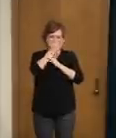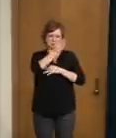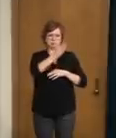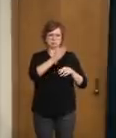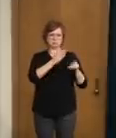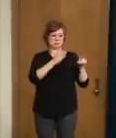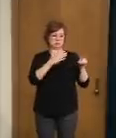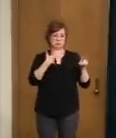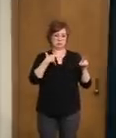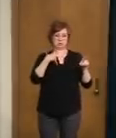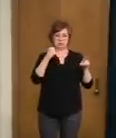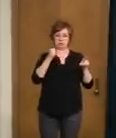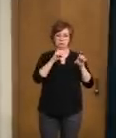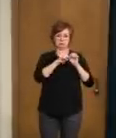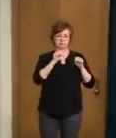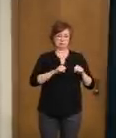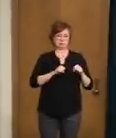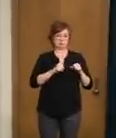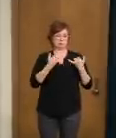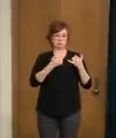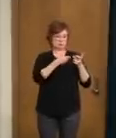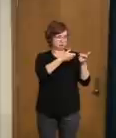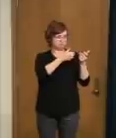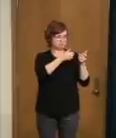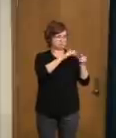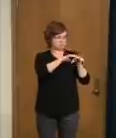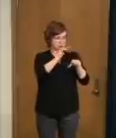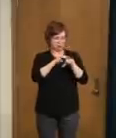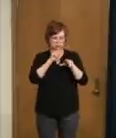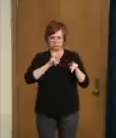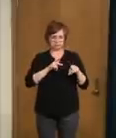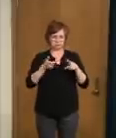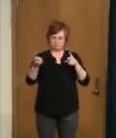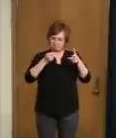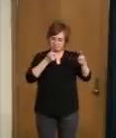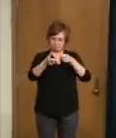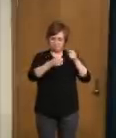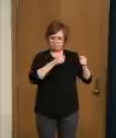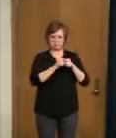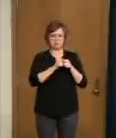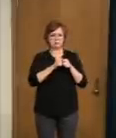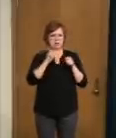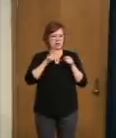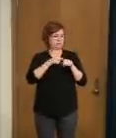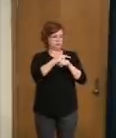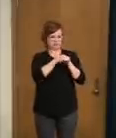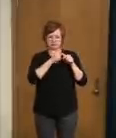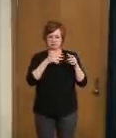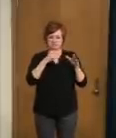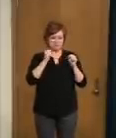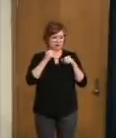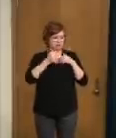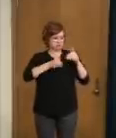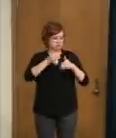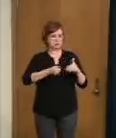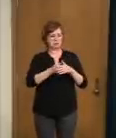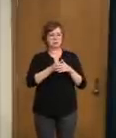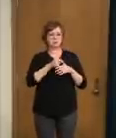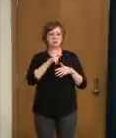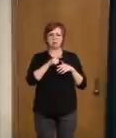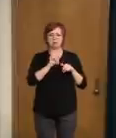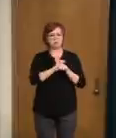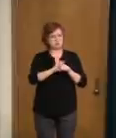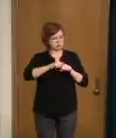is adopting an all hands on deck in order to get the vaccine rolled out provincially as quickly as possible. And we